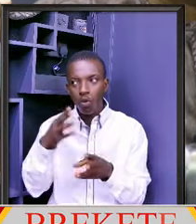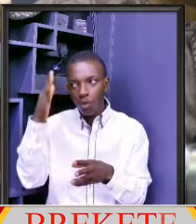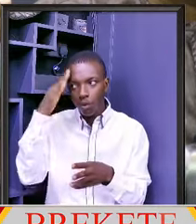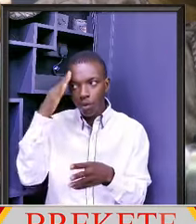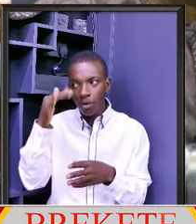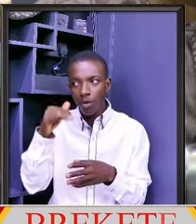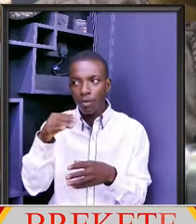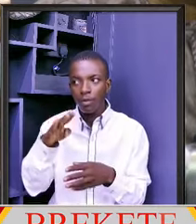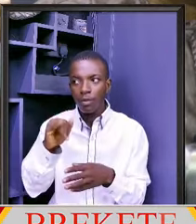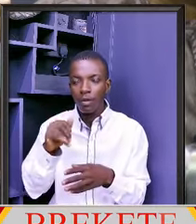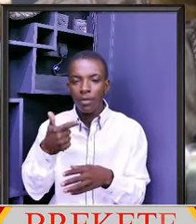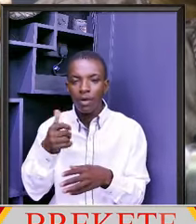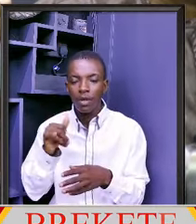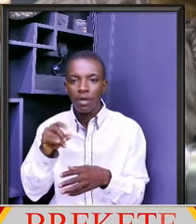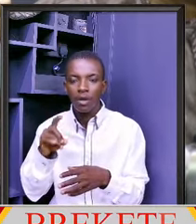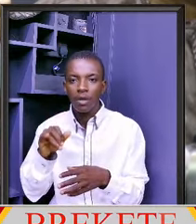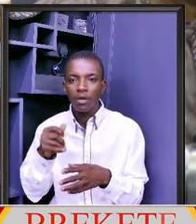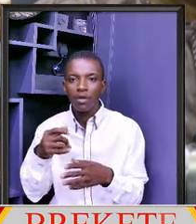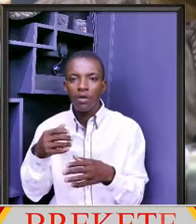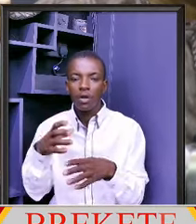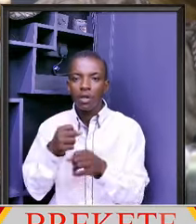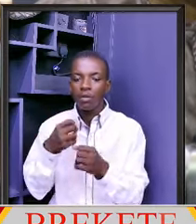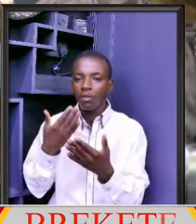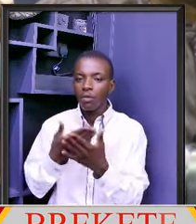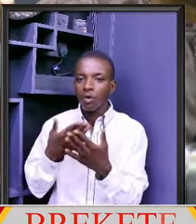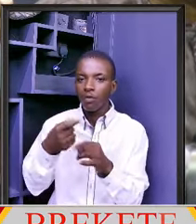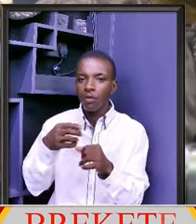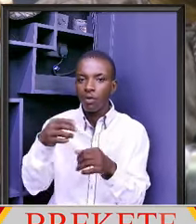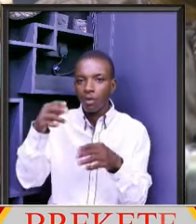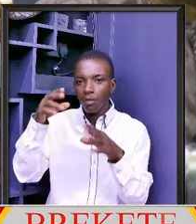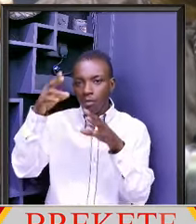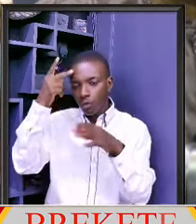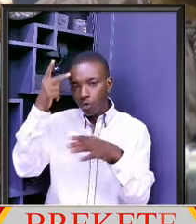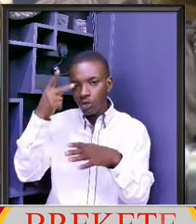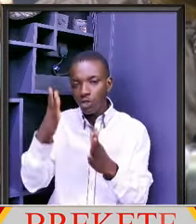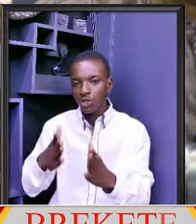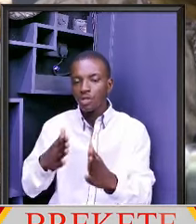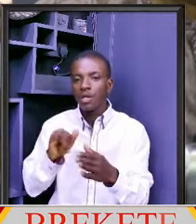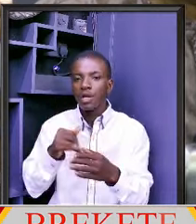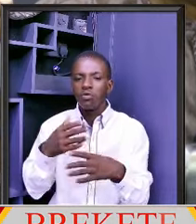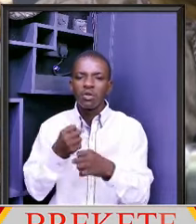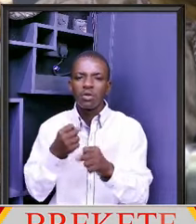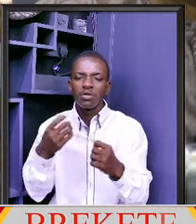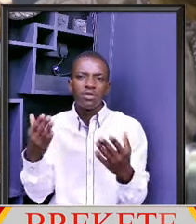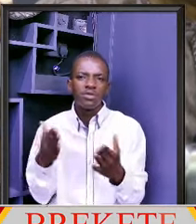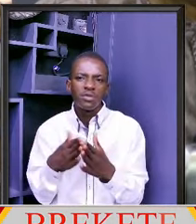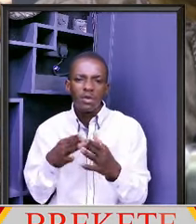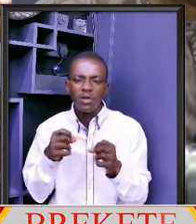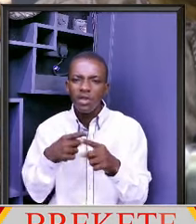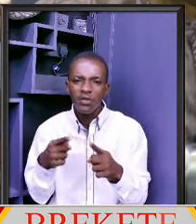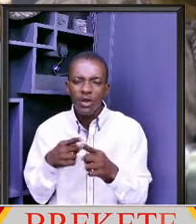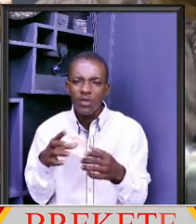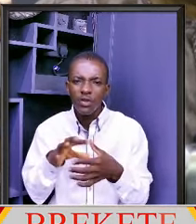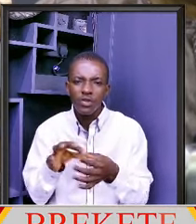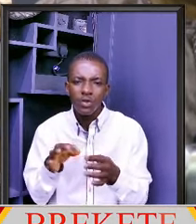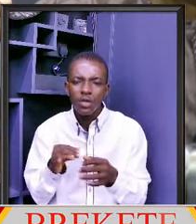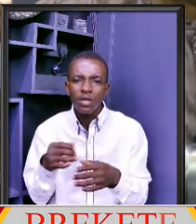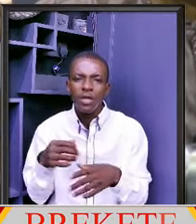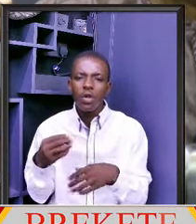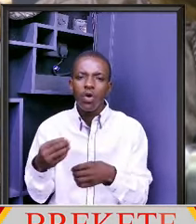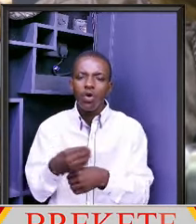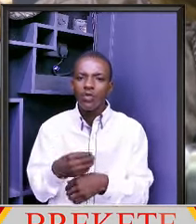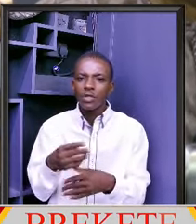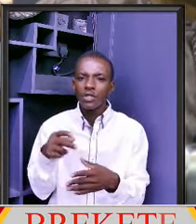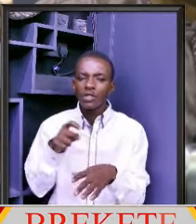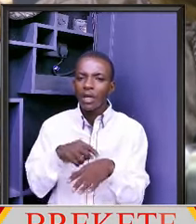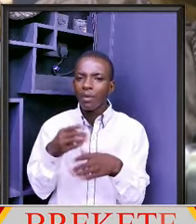Melula have collected money from one politician, and they have called a mini convention. And for that, his office tenure have already